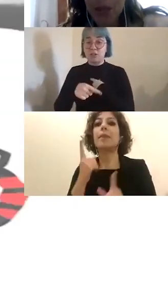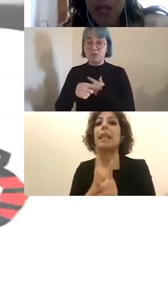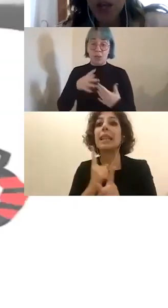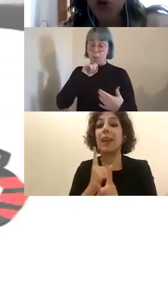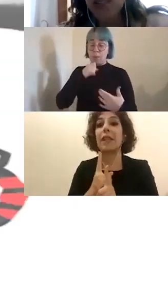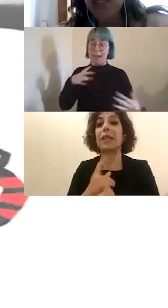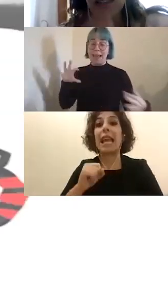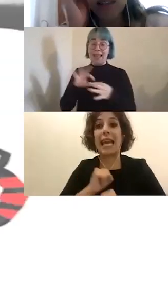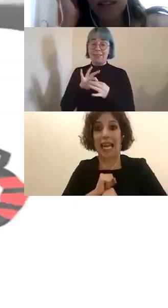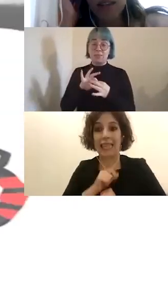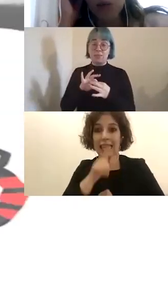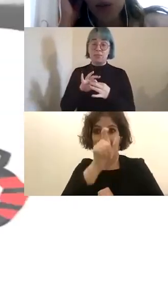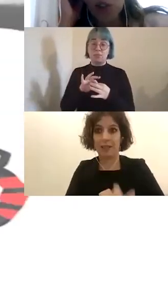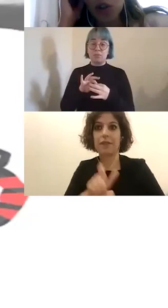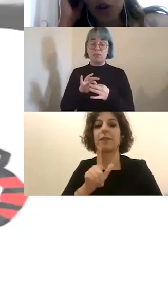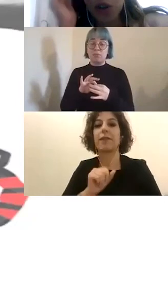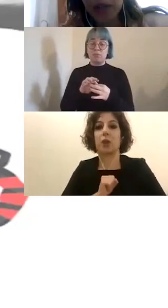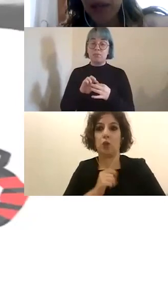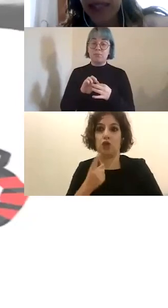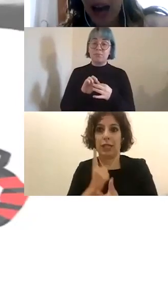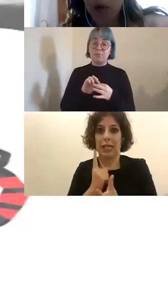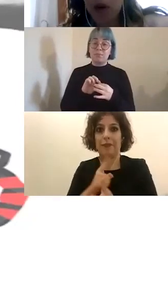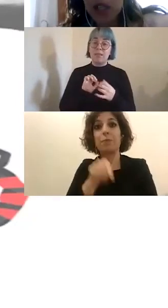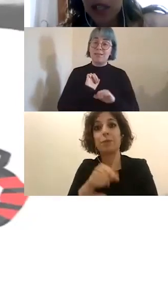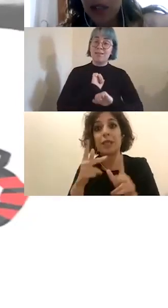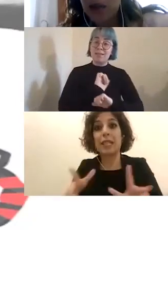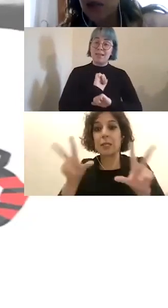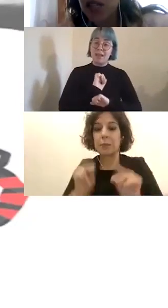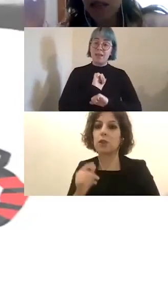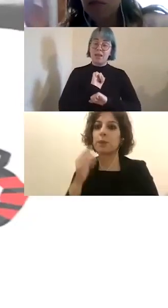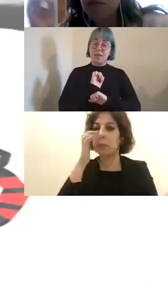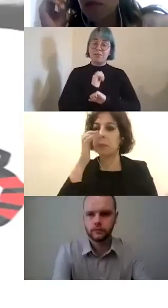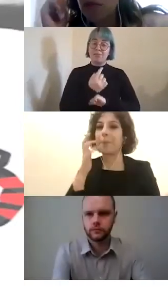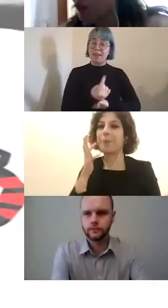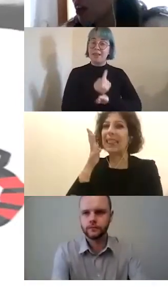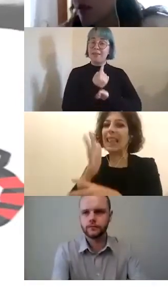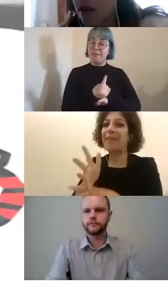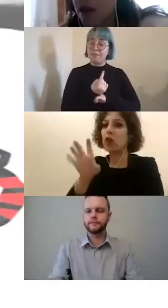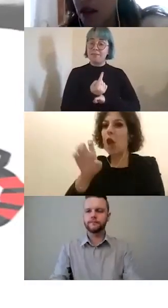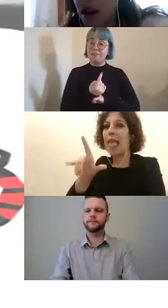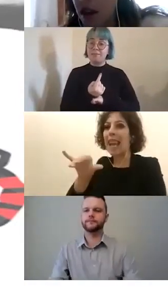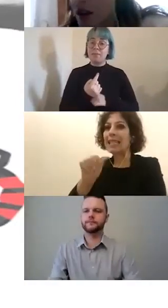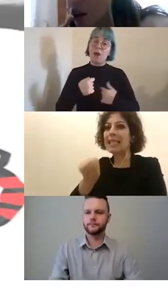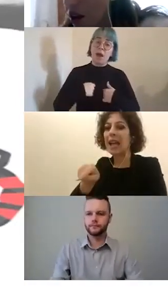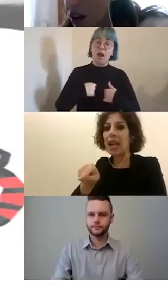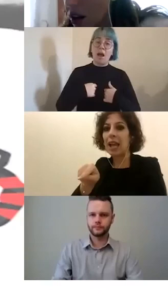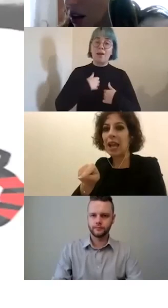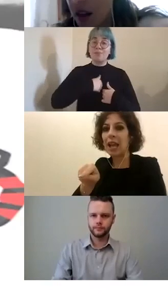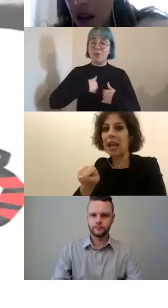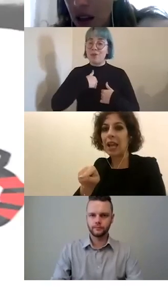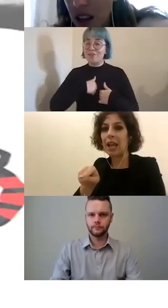to the credibility itself too. So I'm sorry,